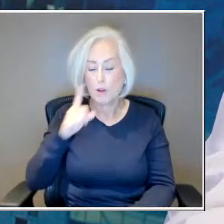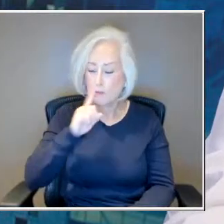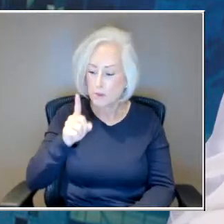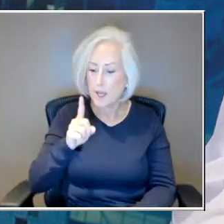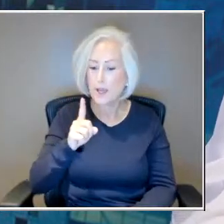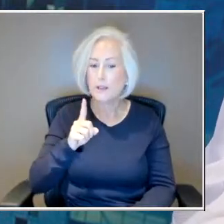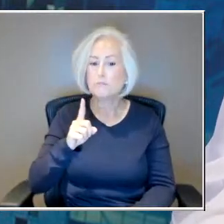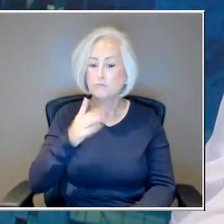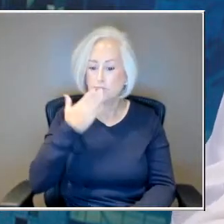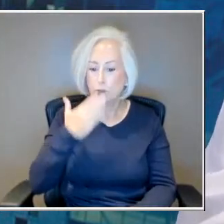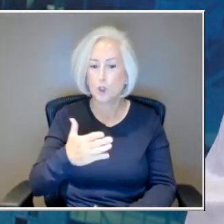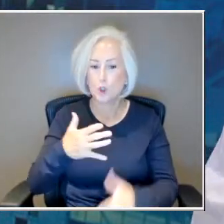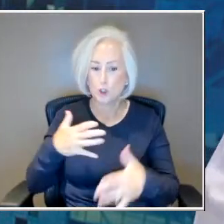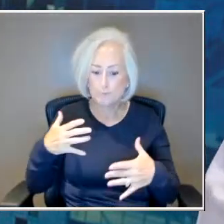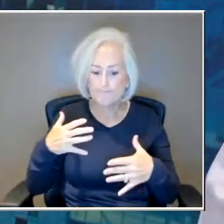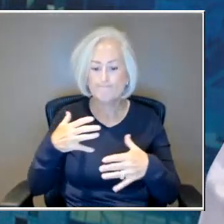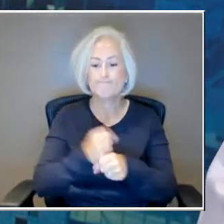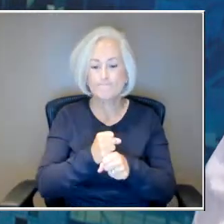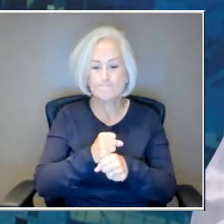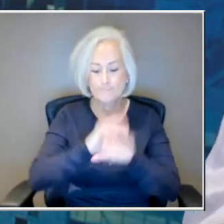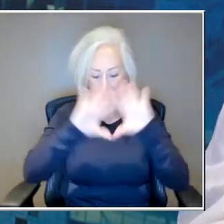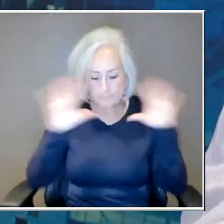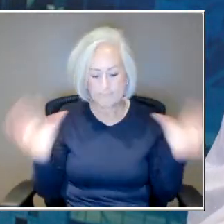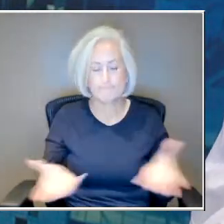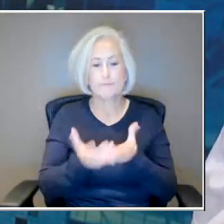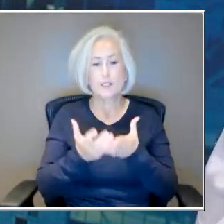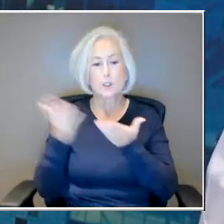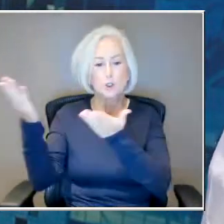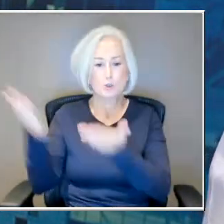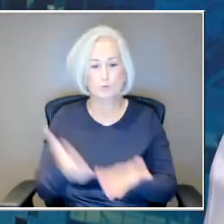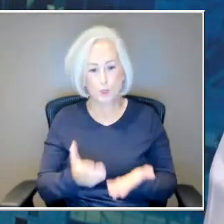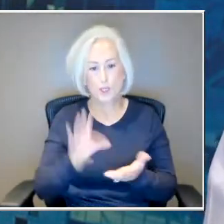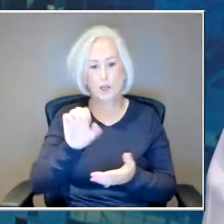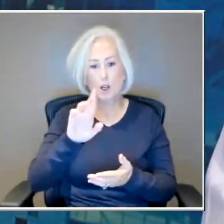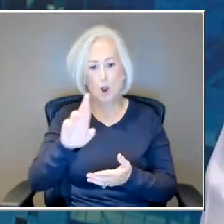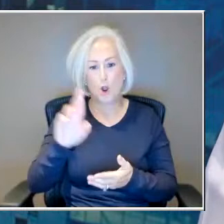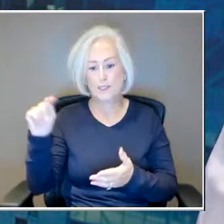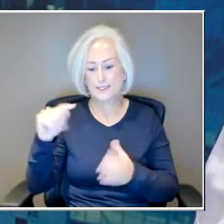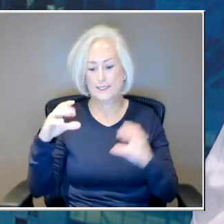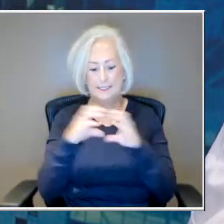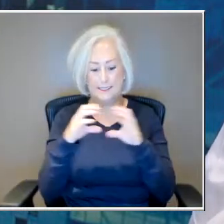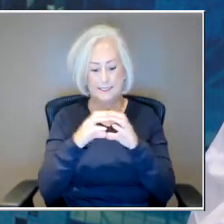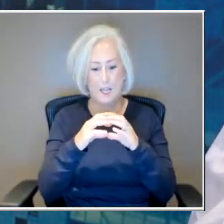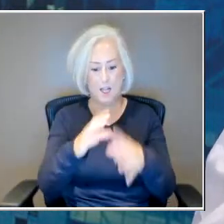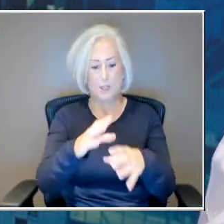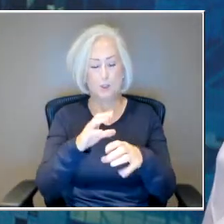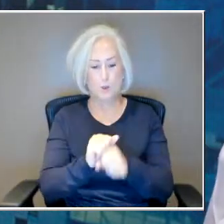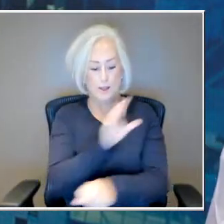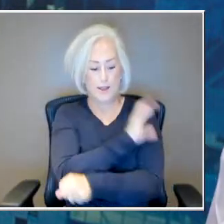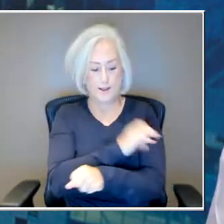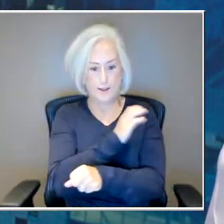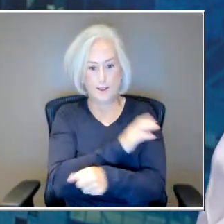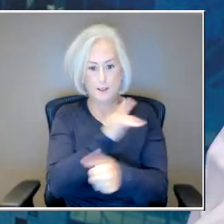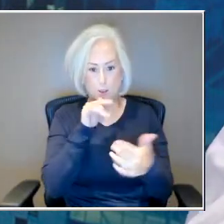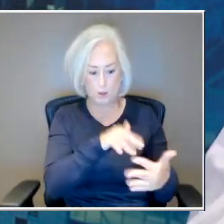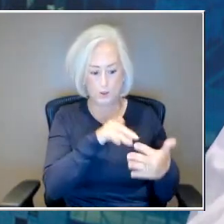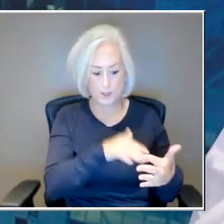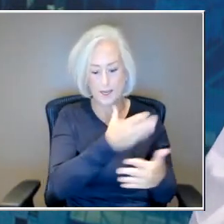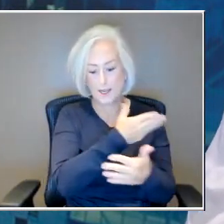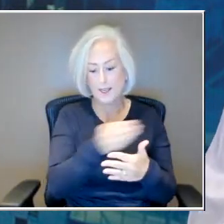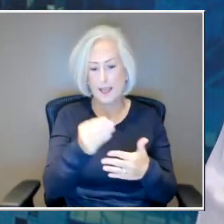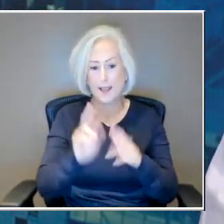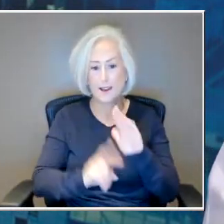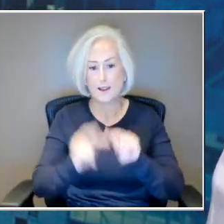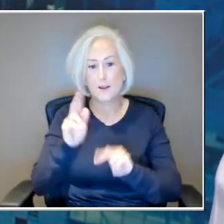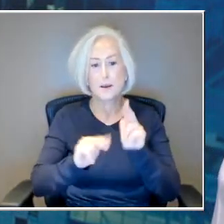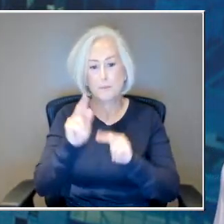comprehensive infrastructure for bringing the CAR T cell, and that really helped us a lot, not only getting clinical trials, but also to build the infrastructure for